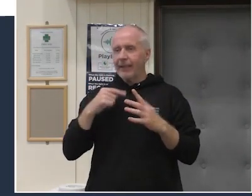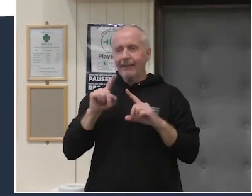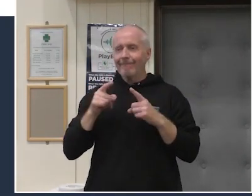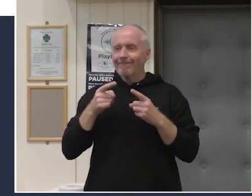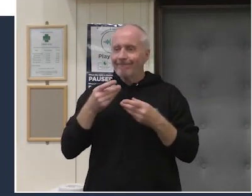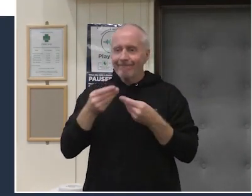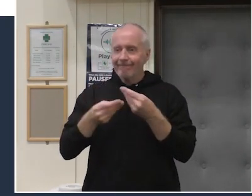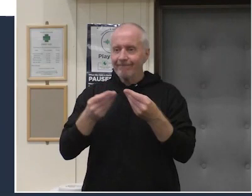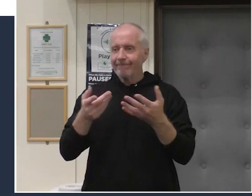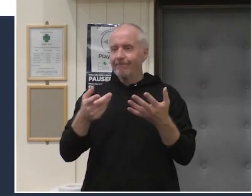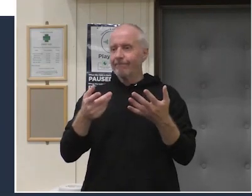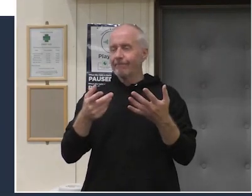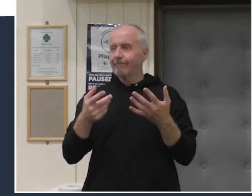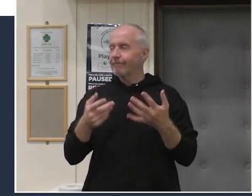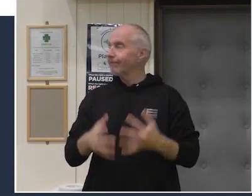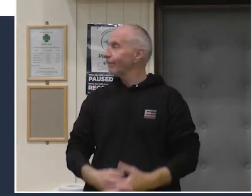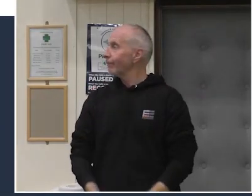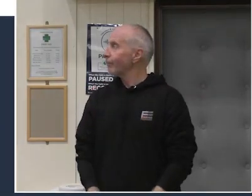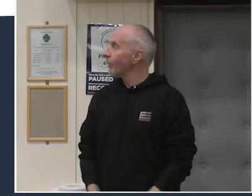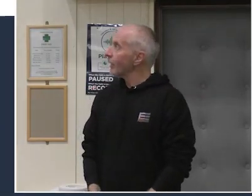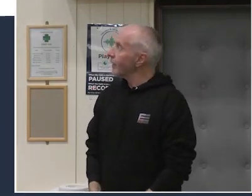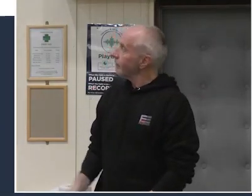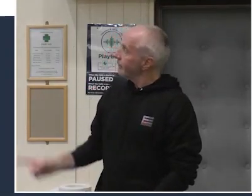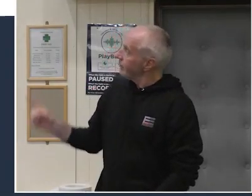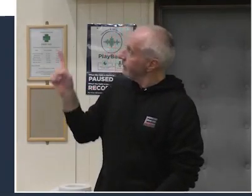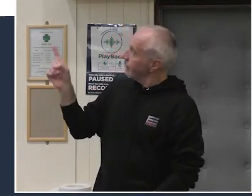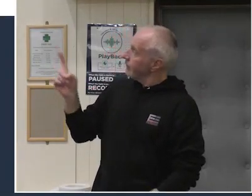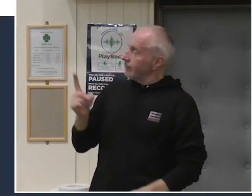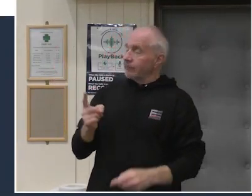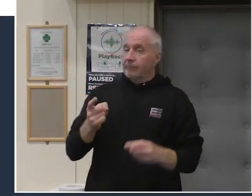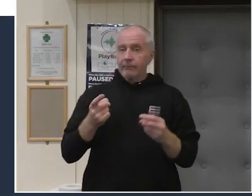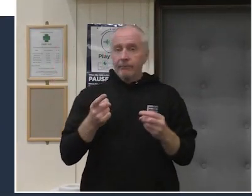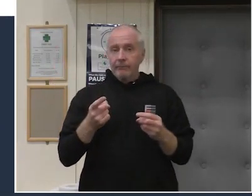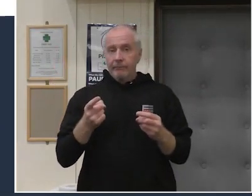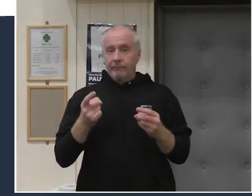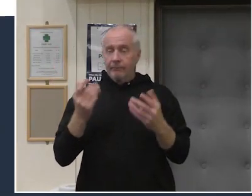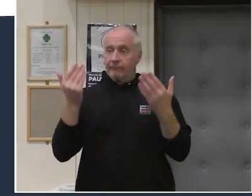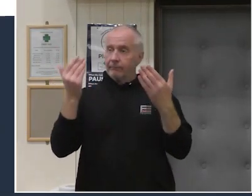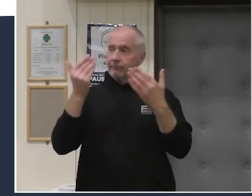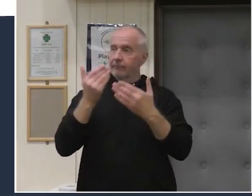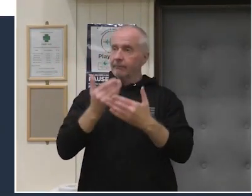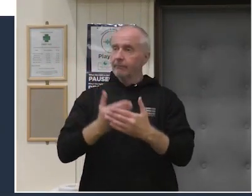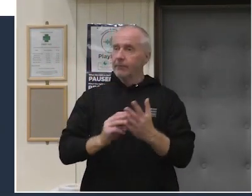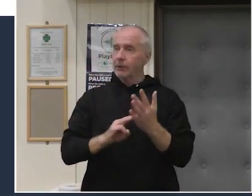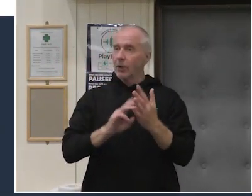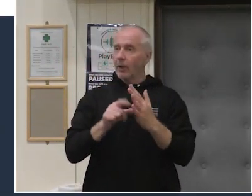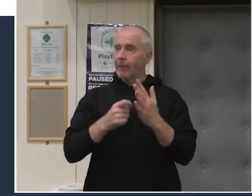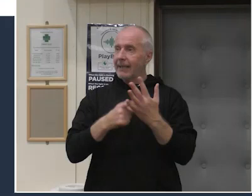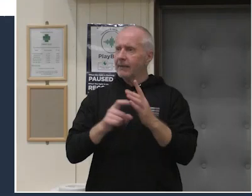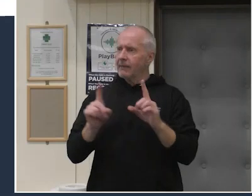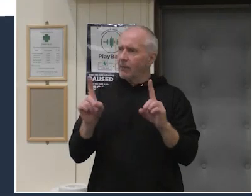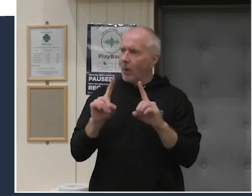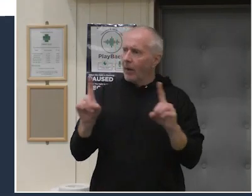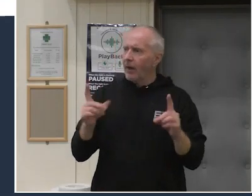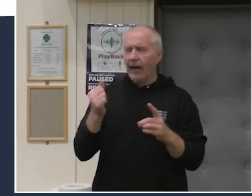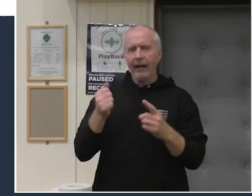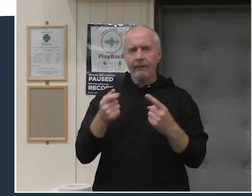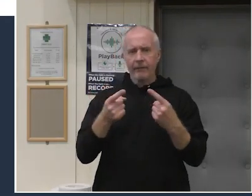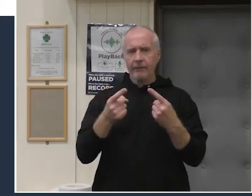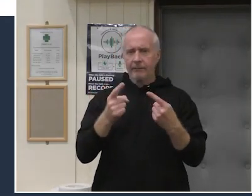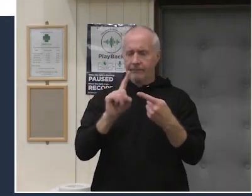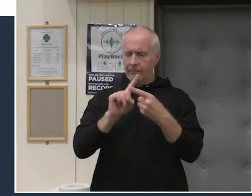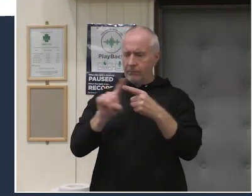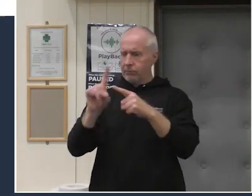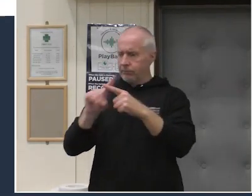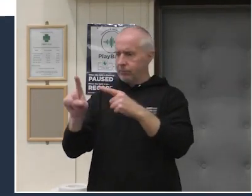So, I alluded to it already, what is this dark matter? Now, there's multiple candidates, as we like to call